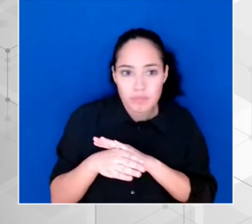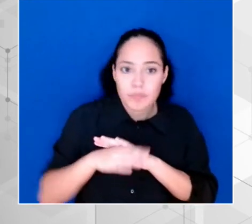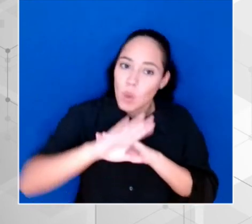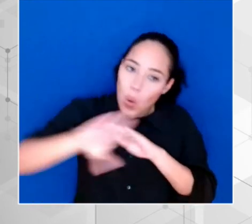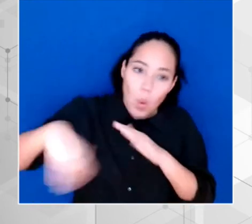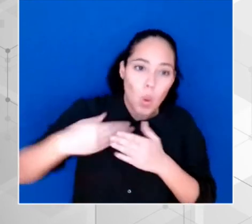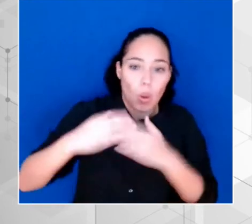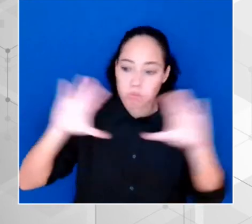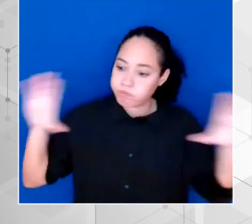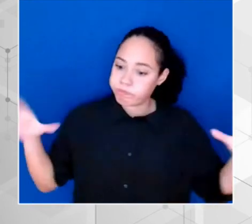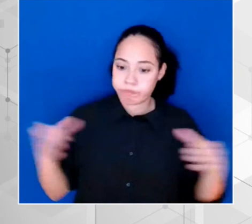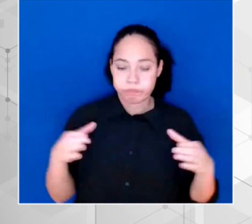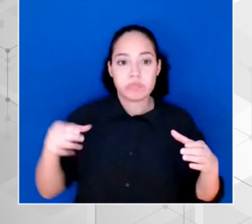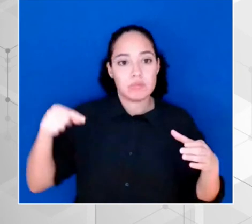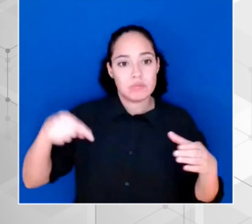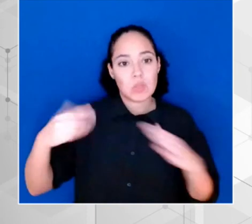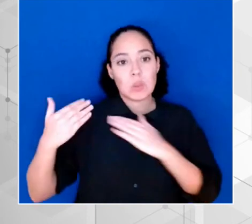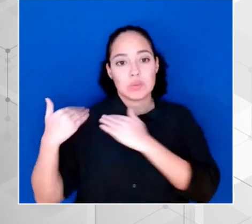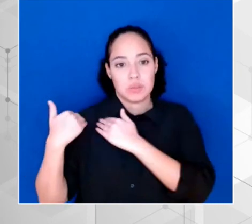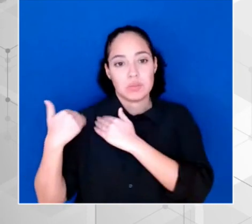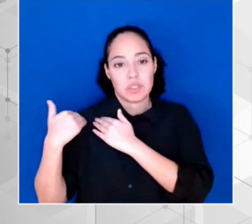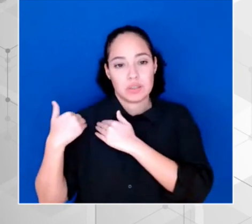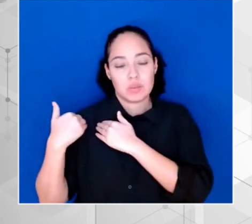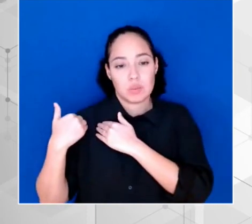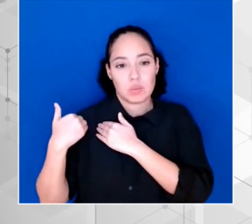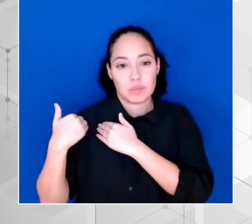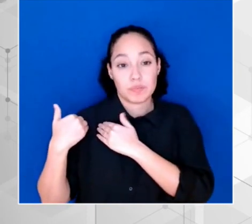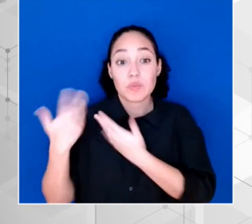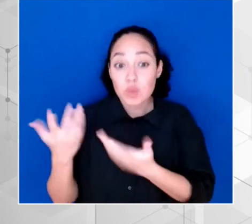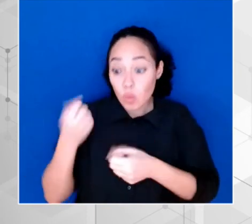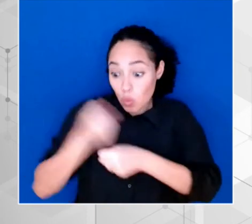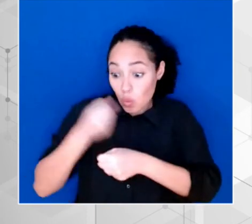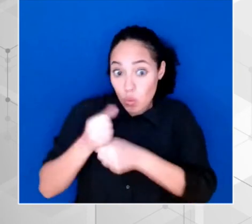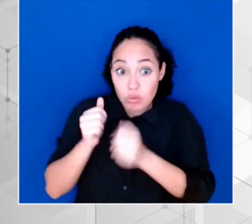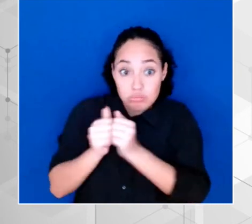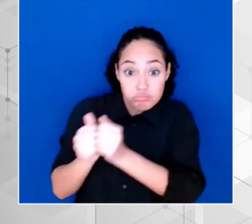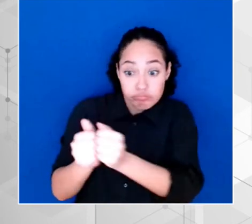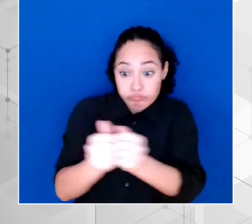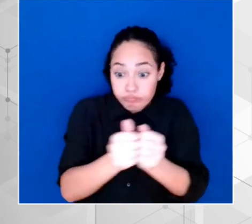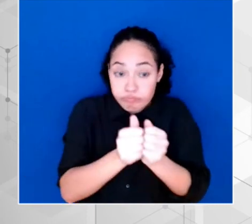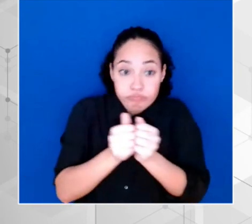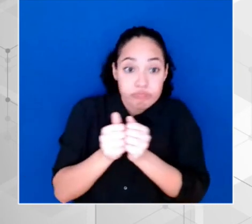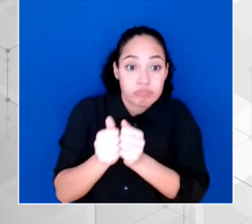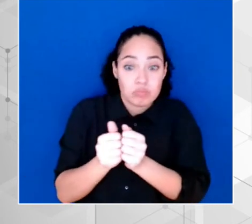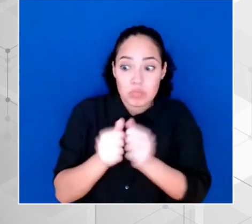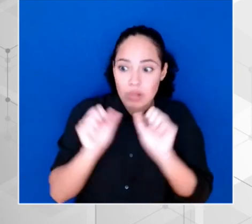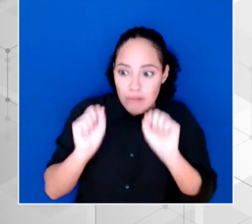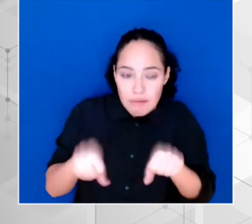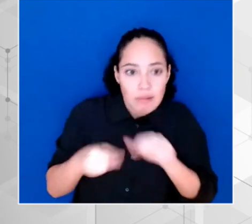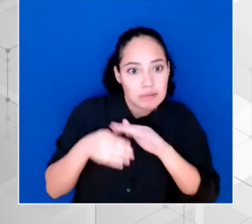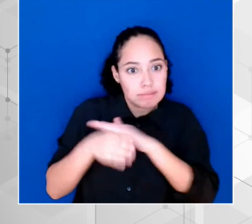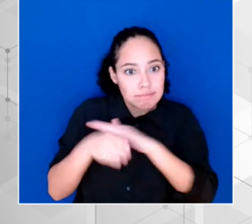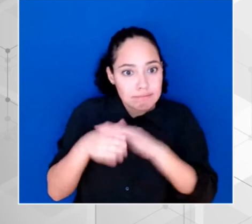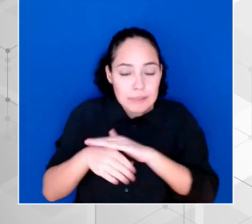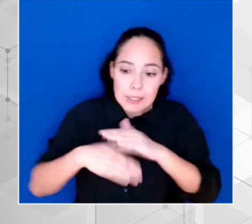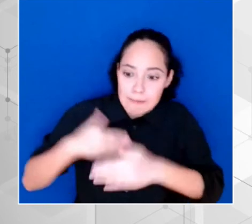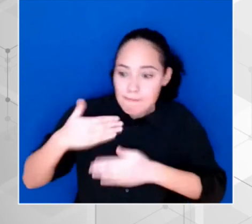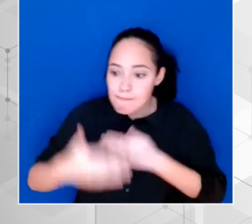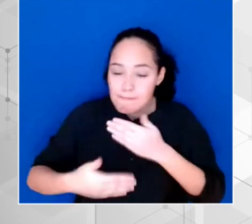are helping to have a better, not only